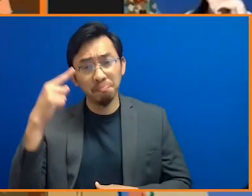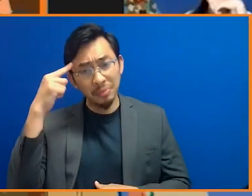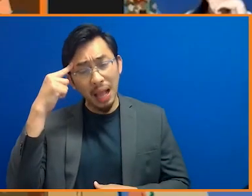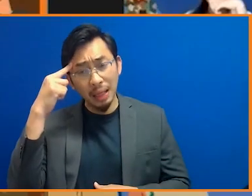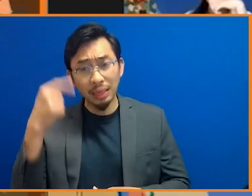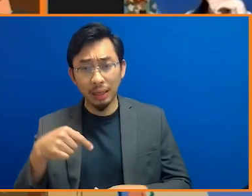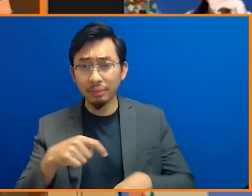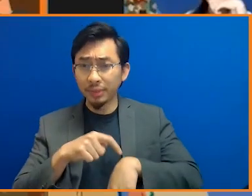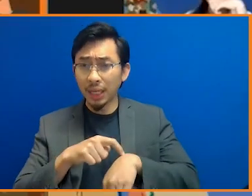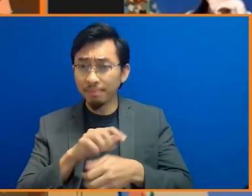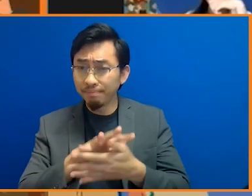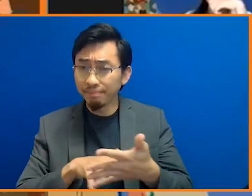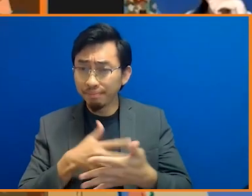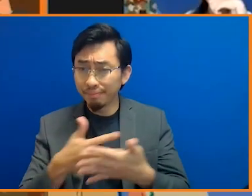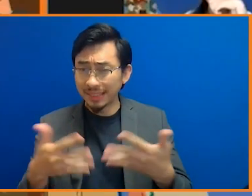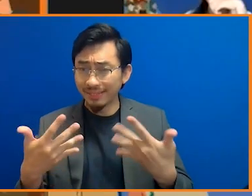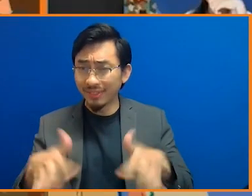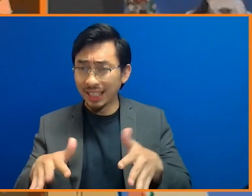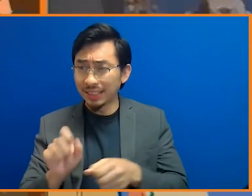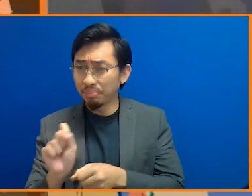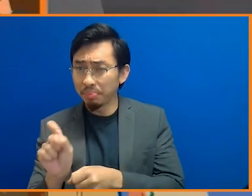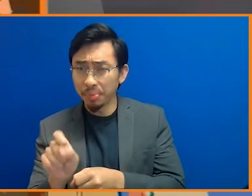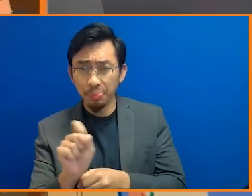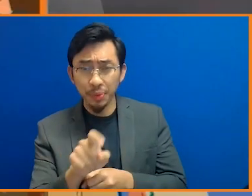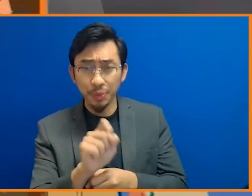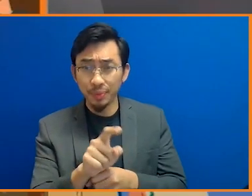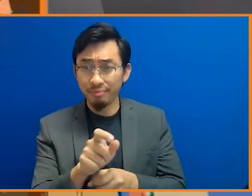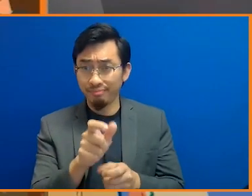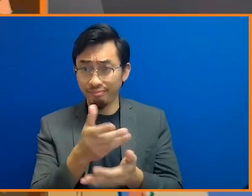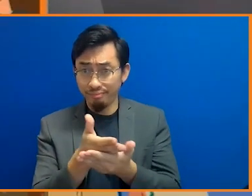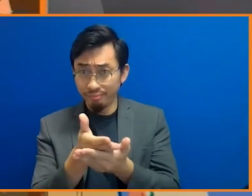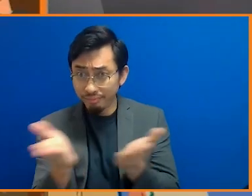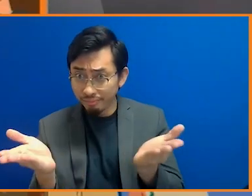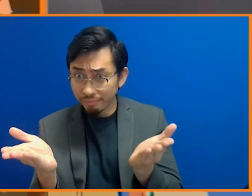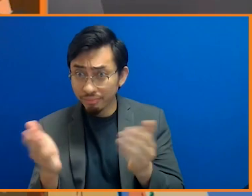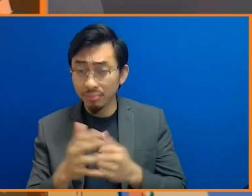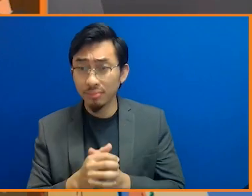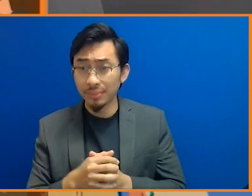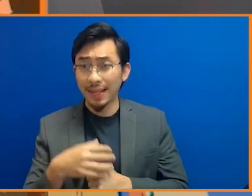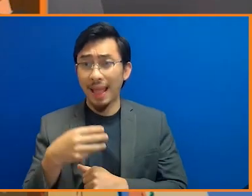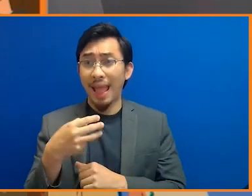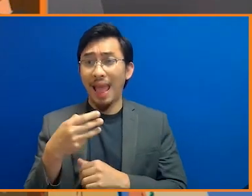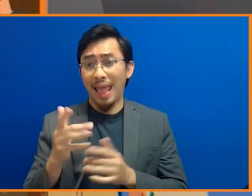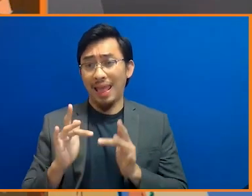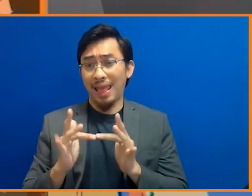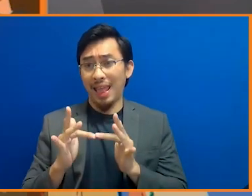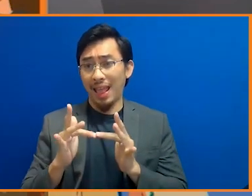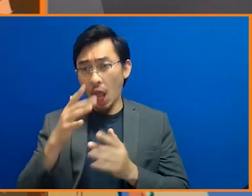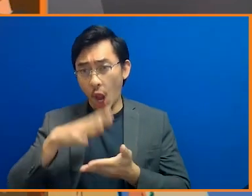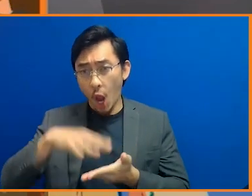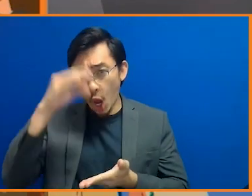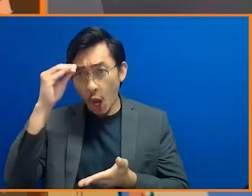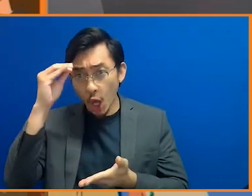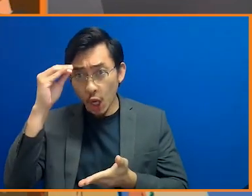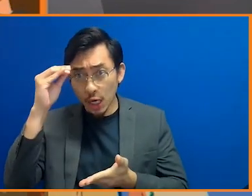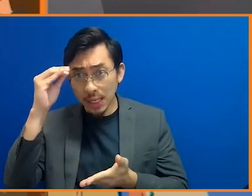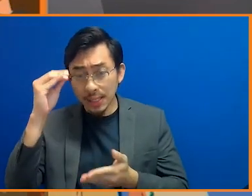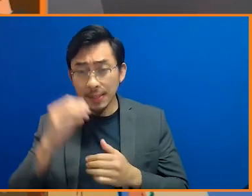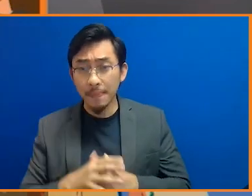I believe also the schedule is already being sent to the participant and the